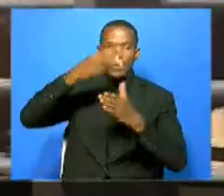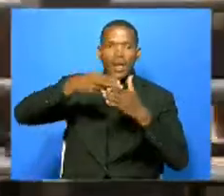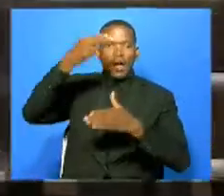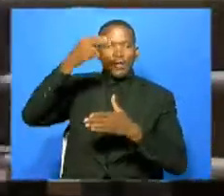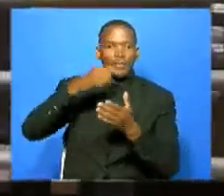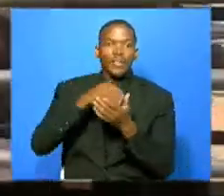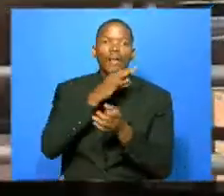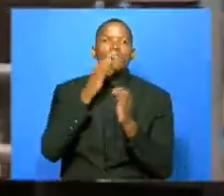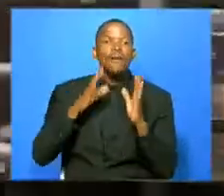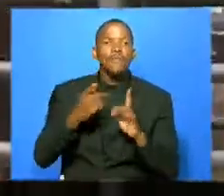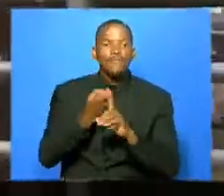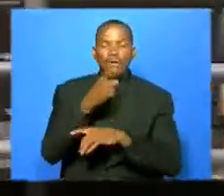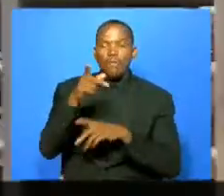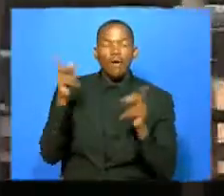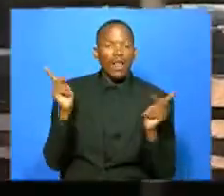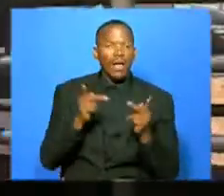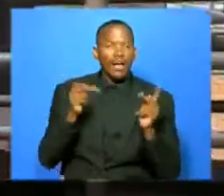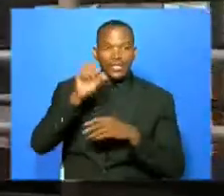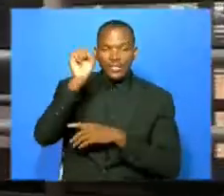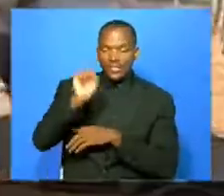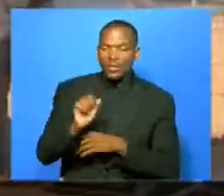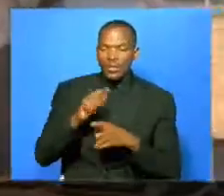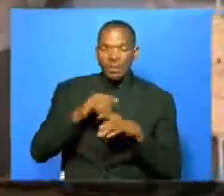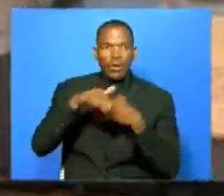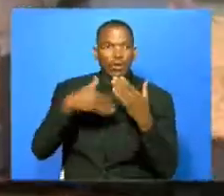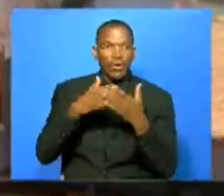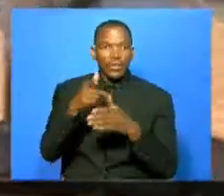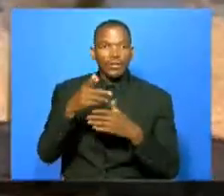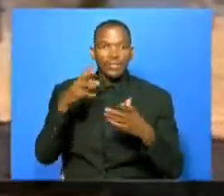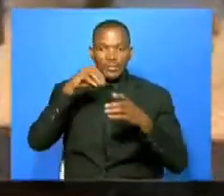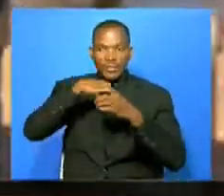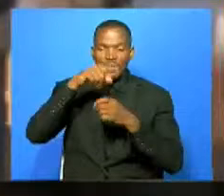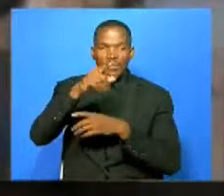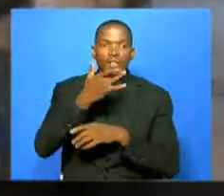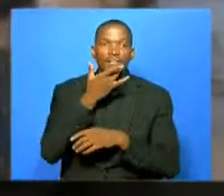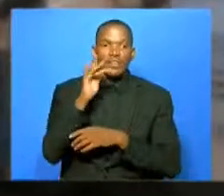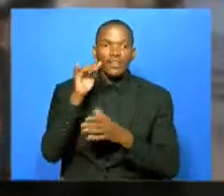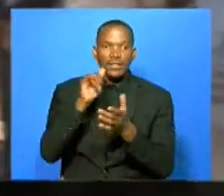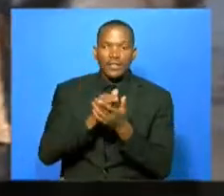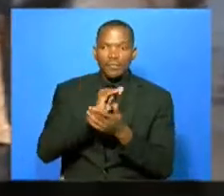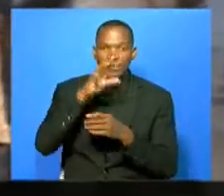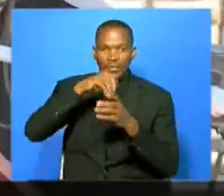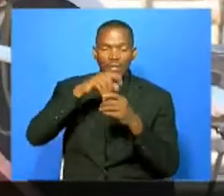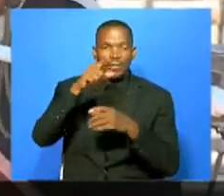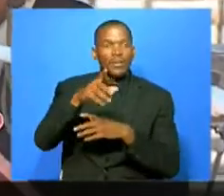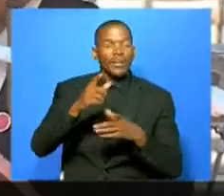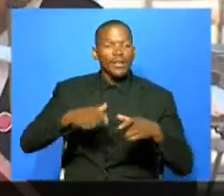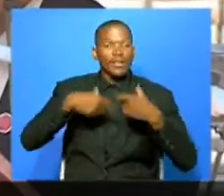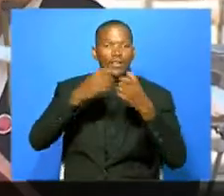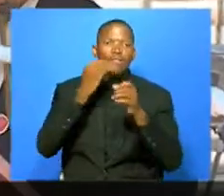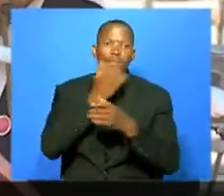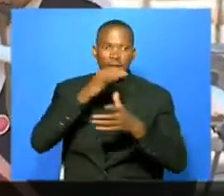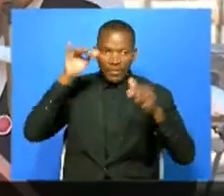Barui go tsweng kgaolong ya Kgaragadi South ba le bane ke bangwe ba ba nnile lesego la go abelwa dipong.